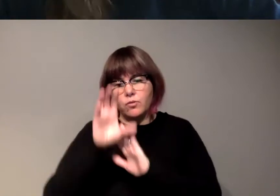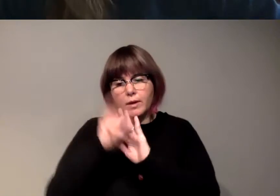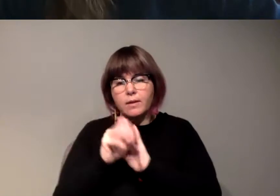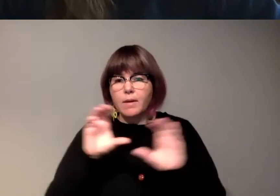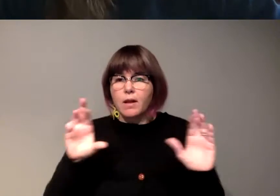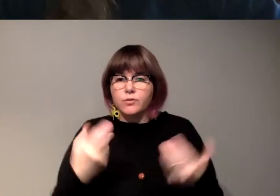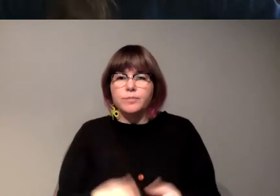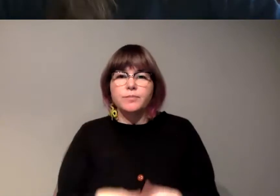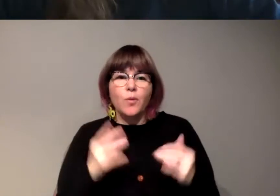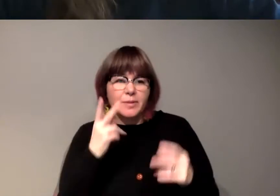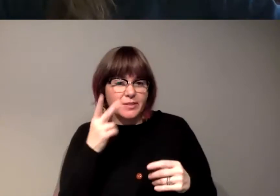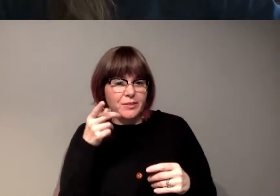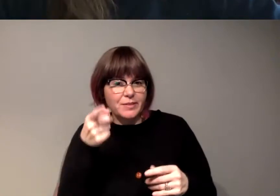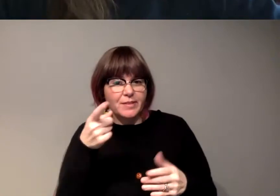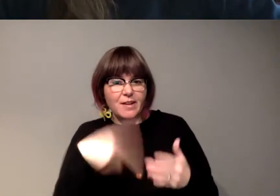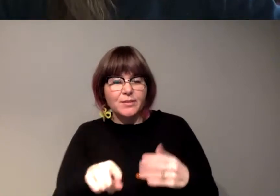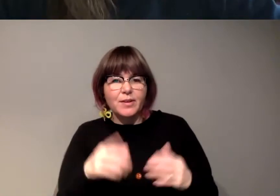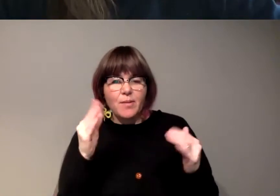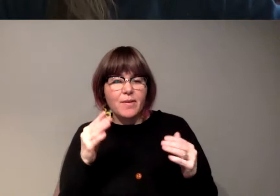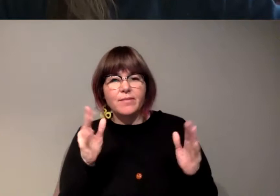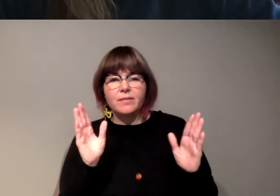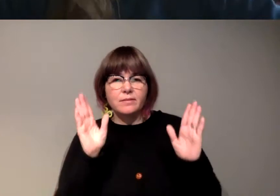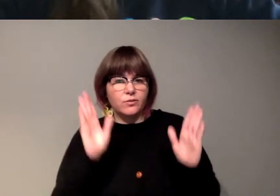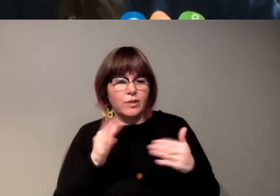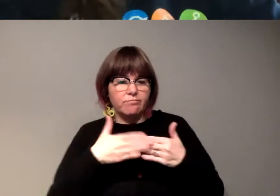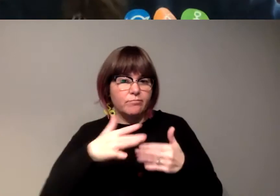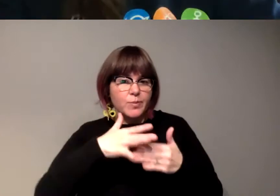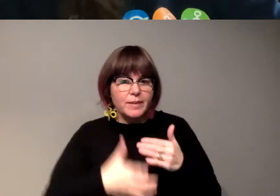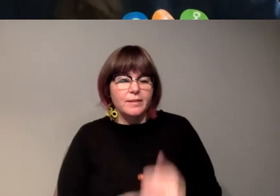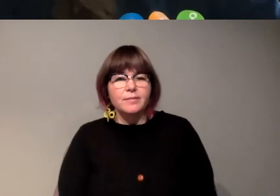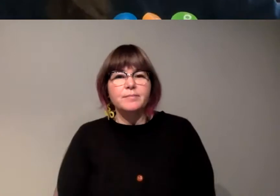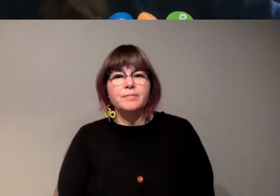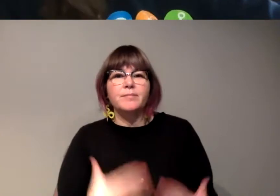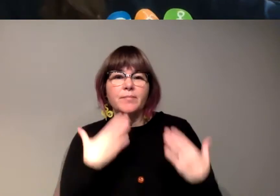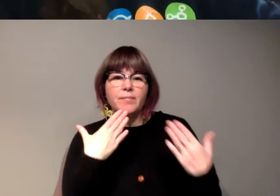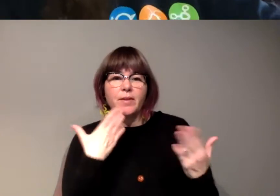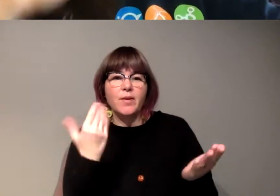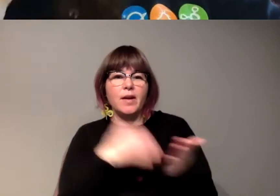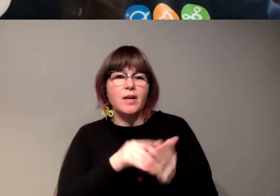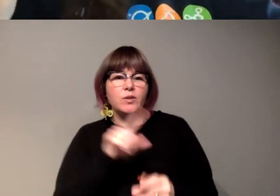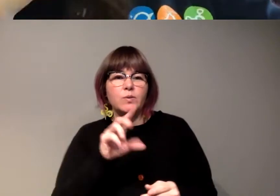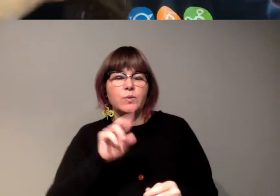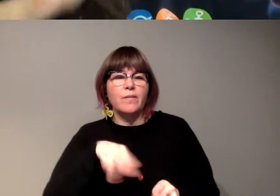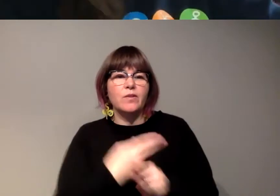classrooms. So we hope to see you then. Hope y'all have a good rest of your weekend. And thank you again, Zooniverse